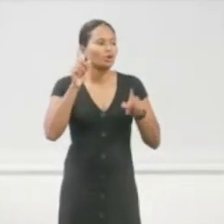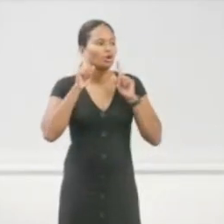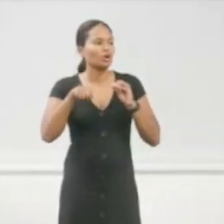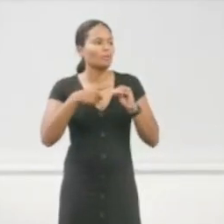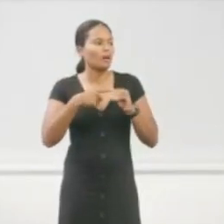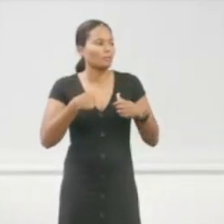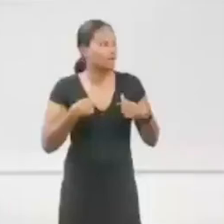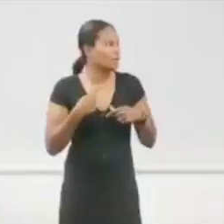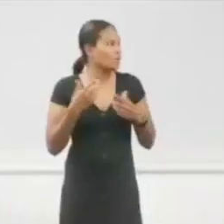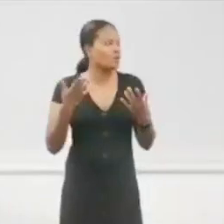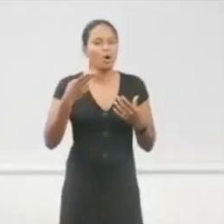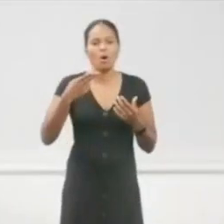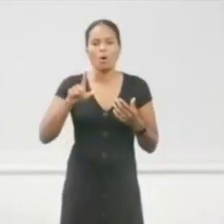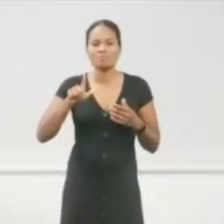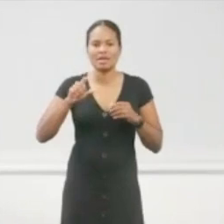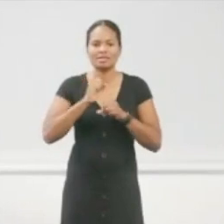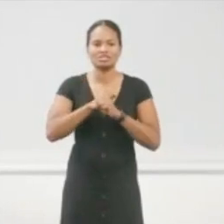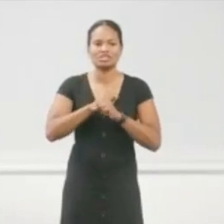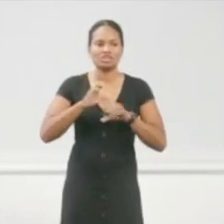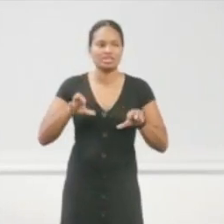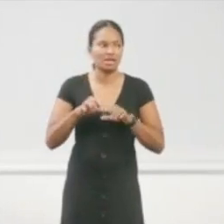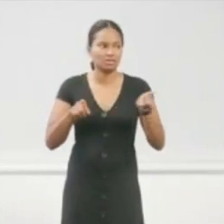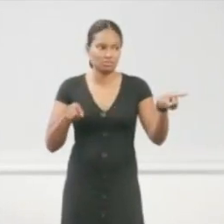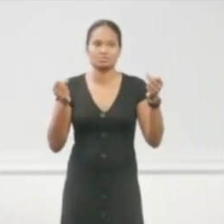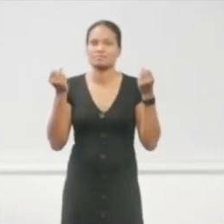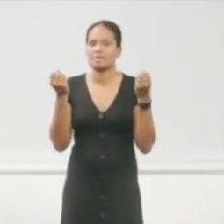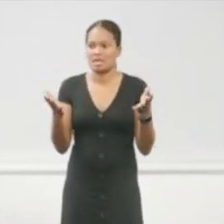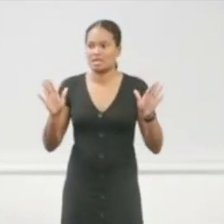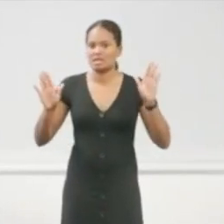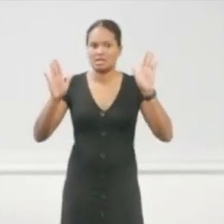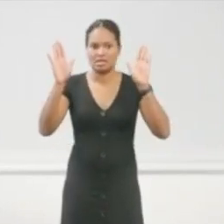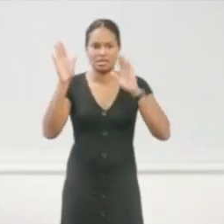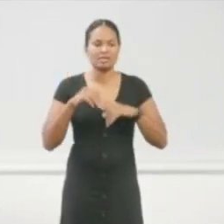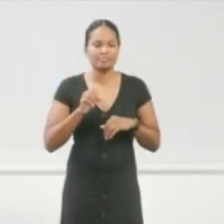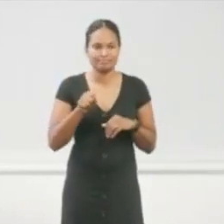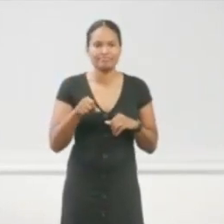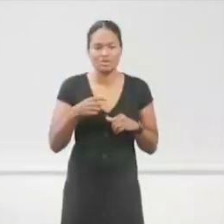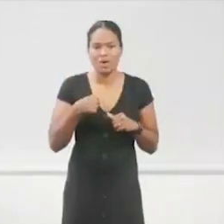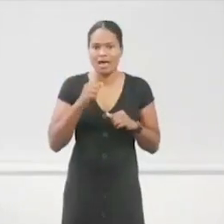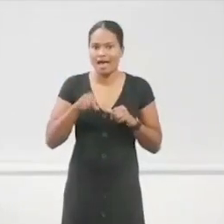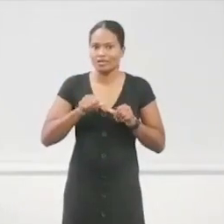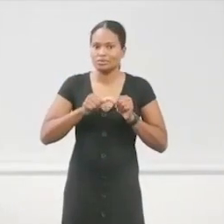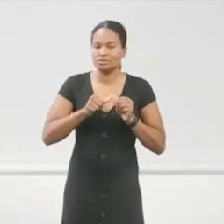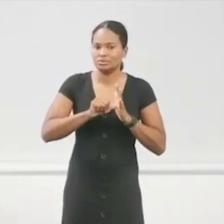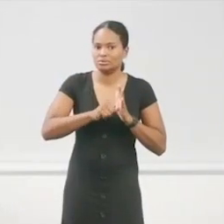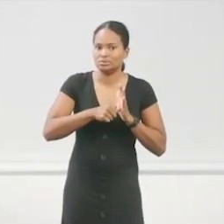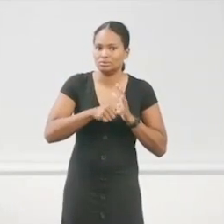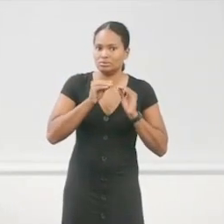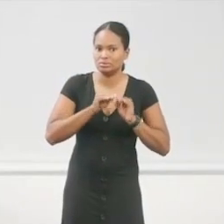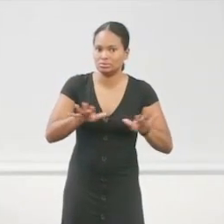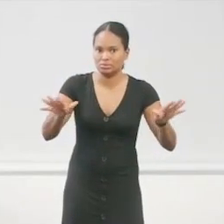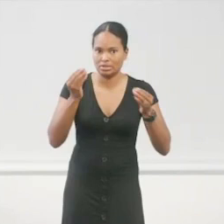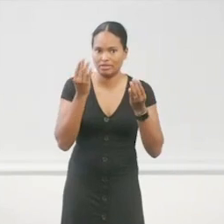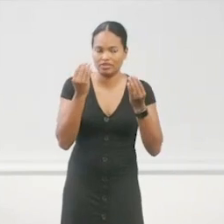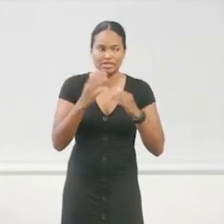Department of Homeland Security is doing on cybersecurity efforts? Yeah, I definitely have my work cut out for me. So any of you who are on the government